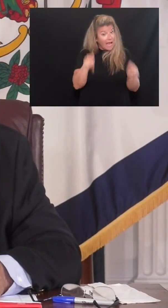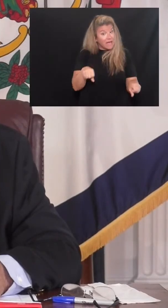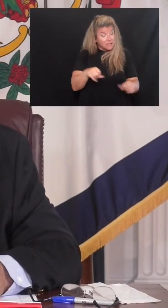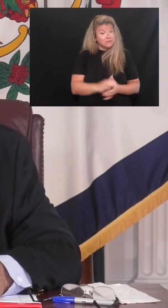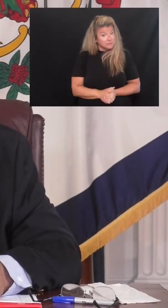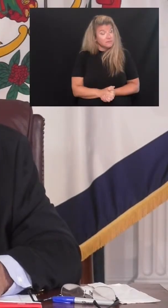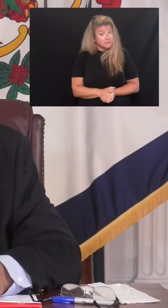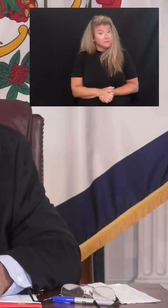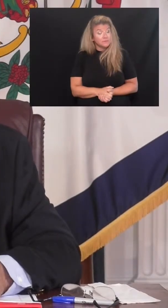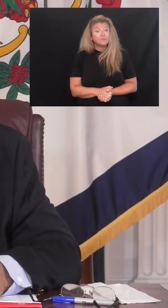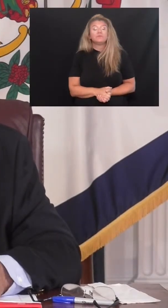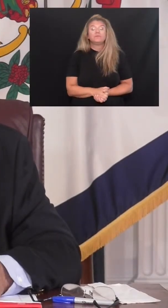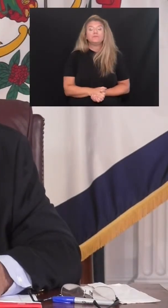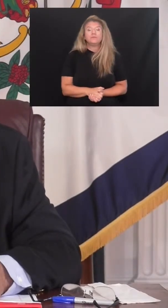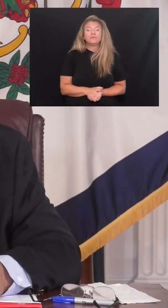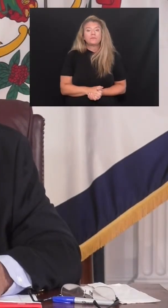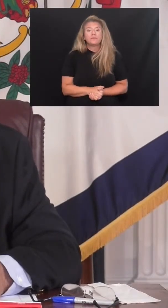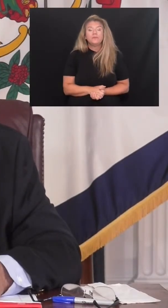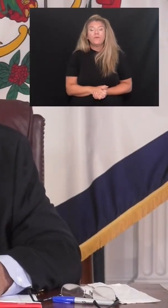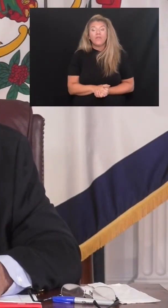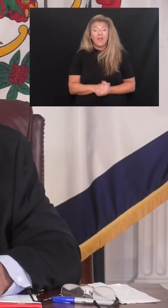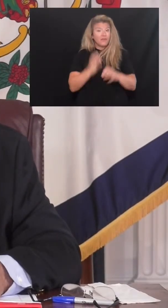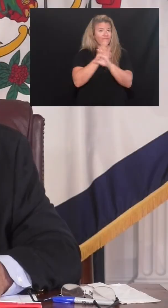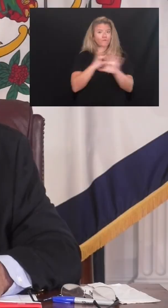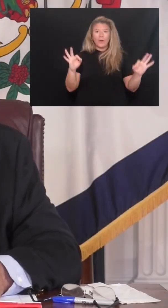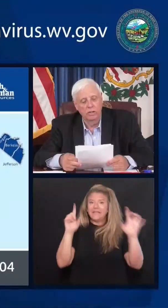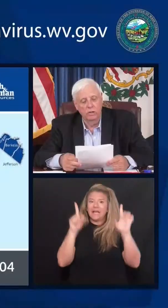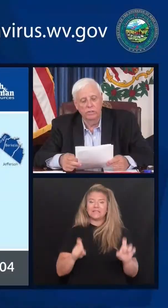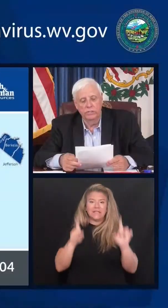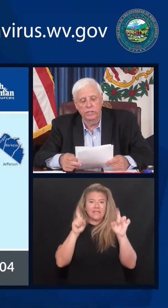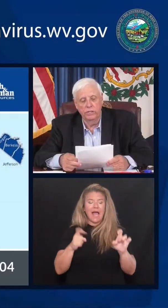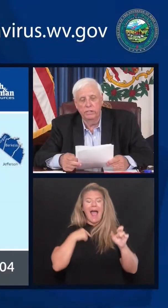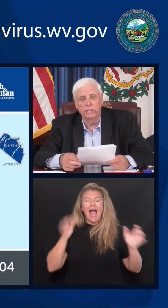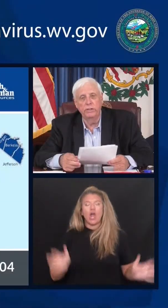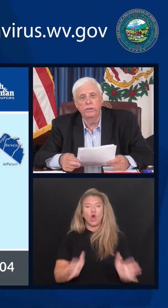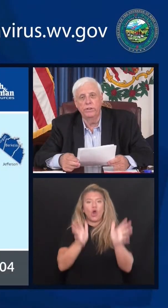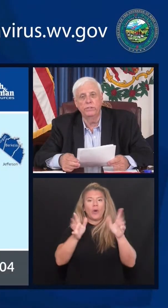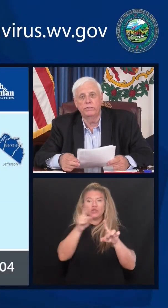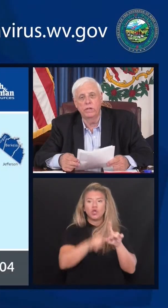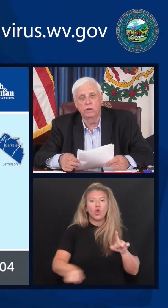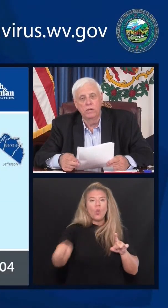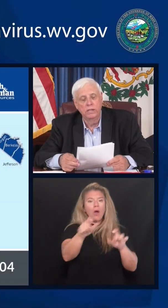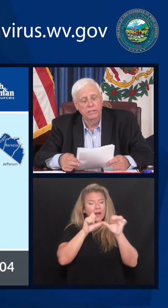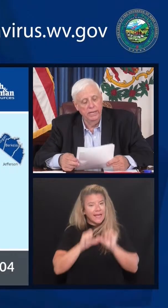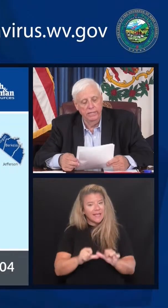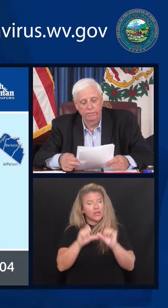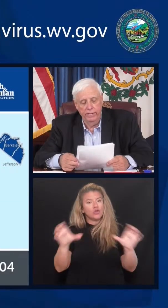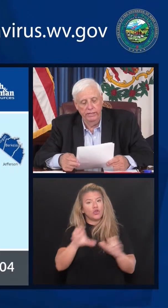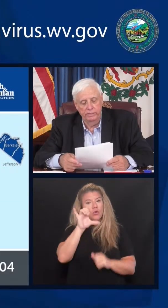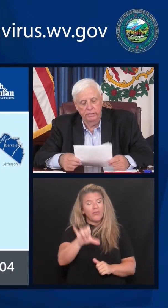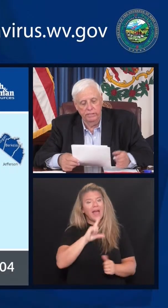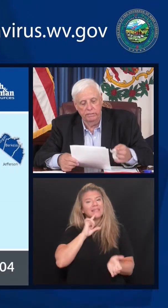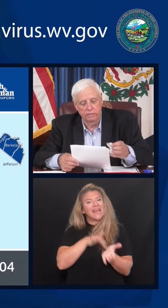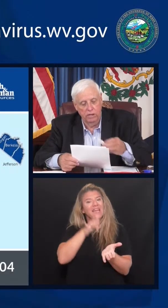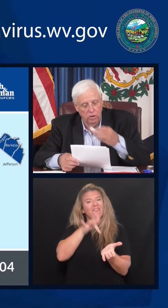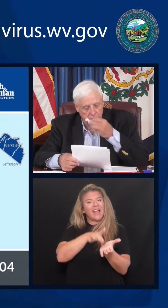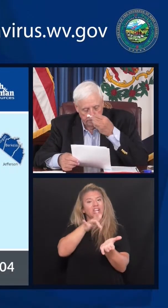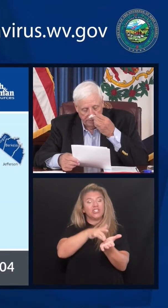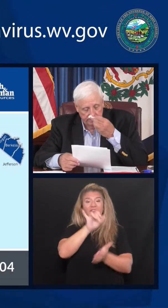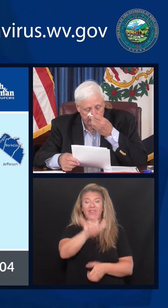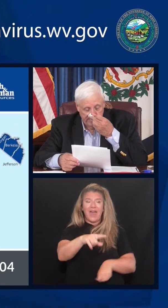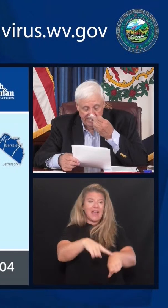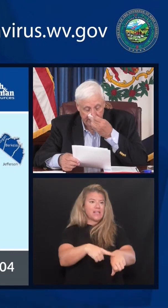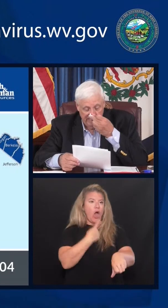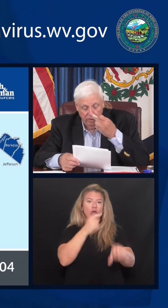You know, as far as getting tested, it's free testing. I encourage you to continue to do so. Take advantage of this as long